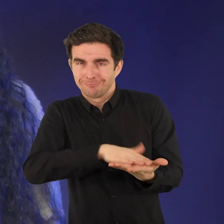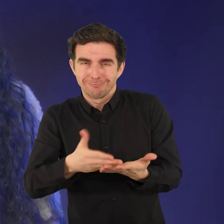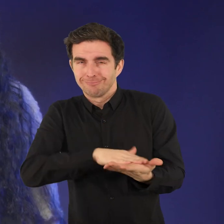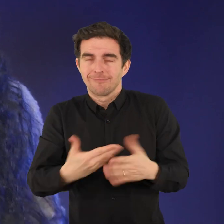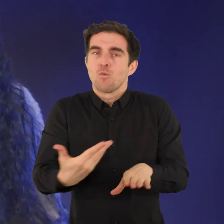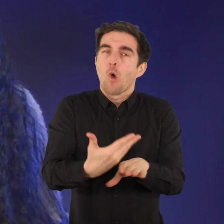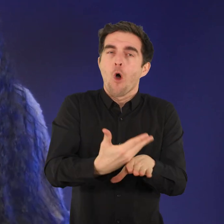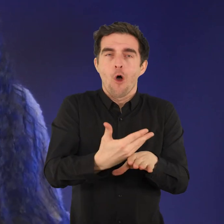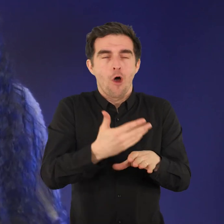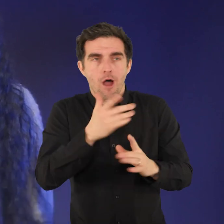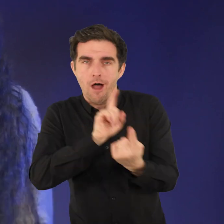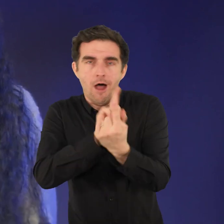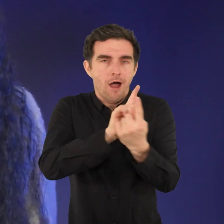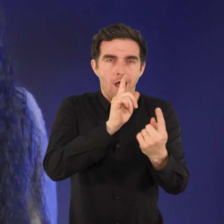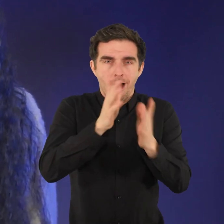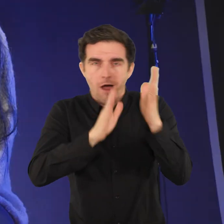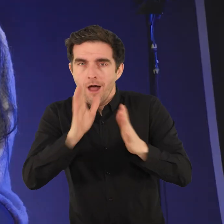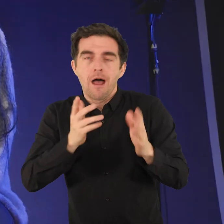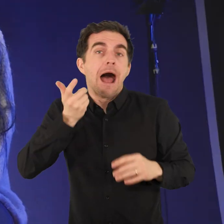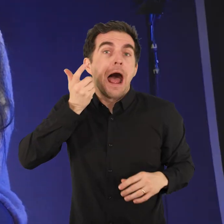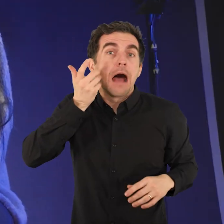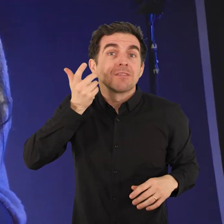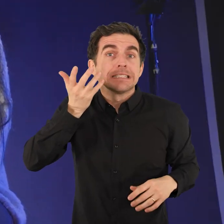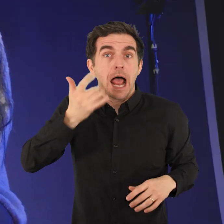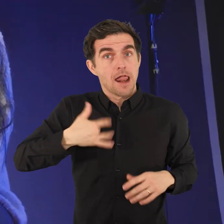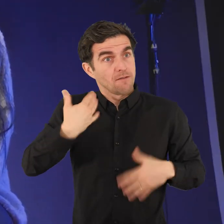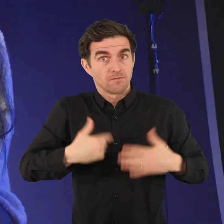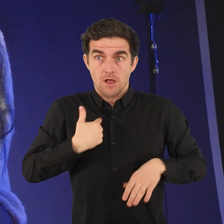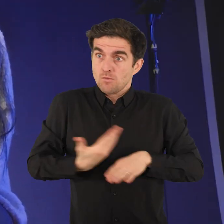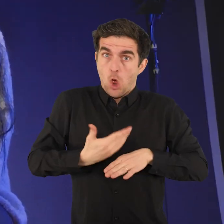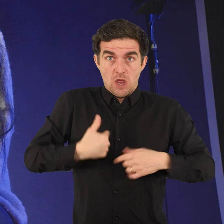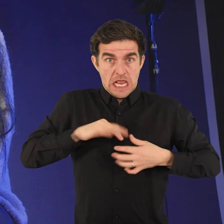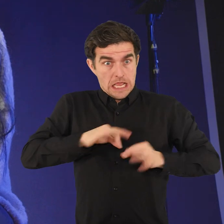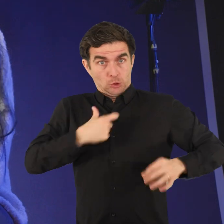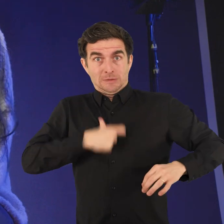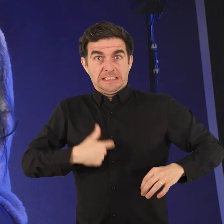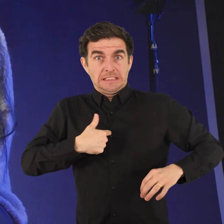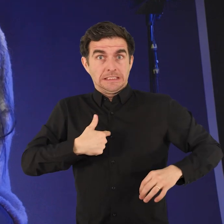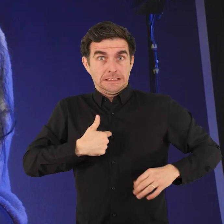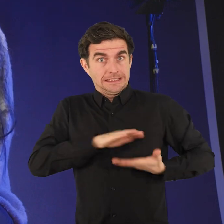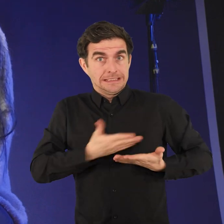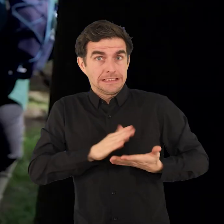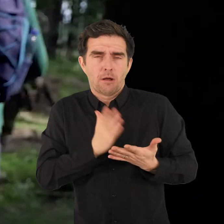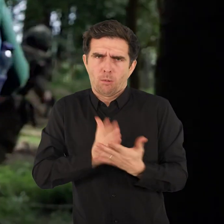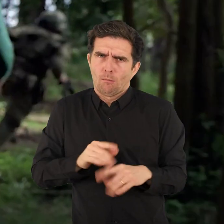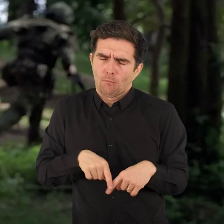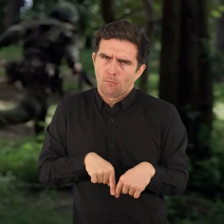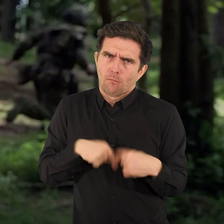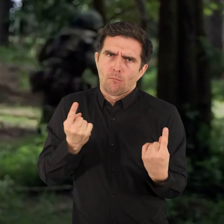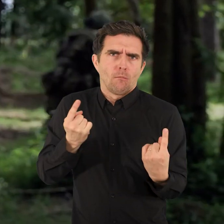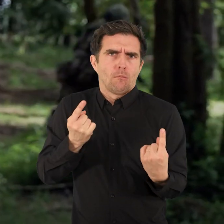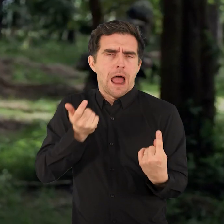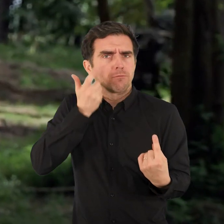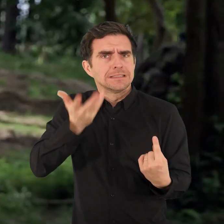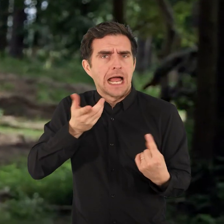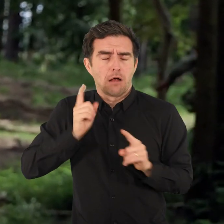who facilitate this work. So day-to-day life of a linguist is very different from day-to-day, to be